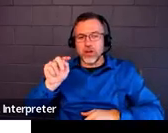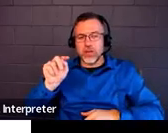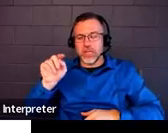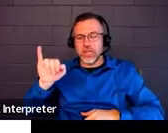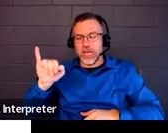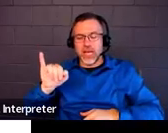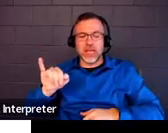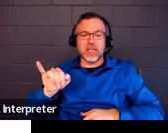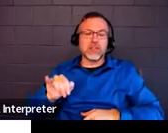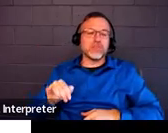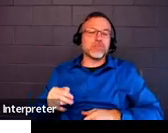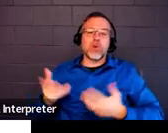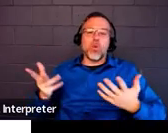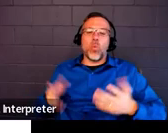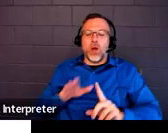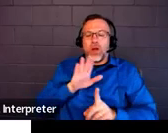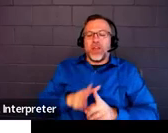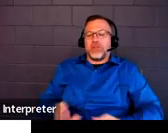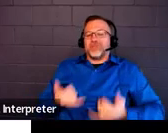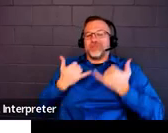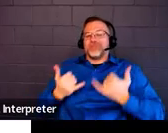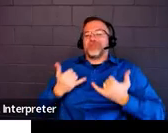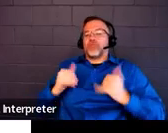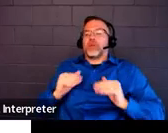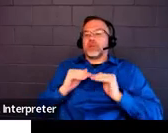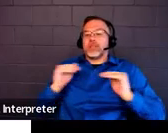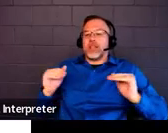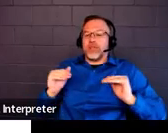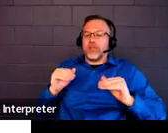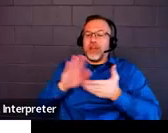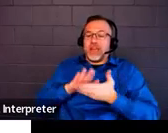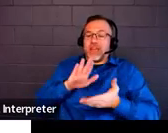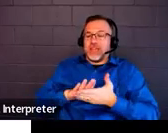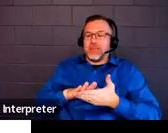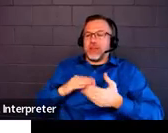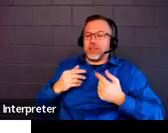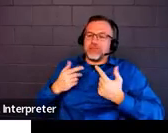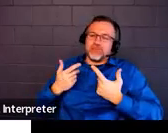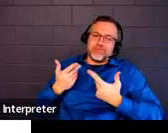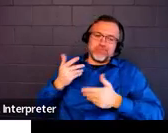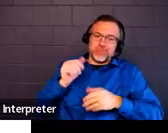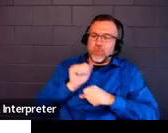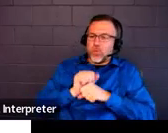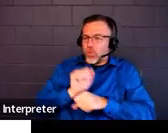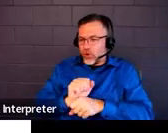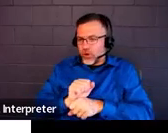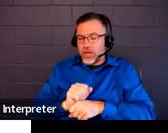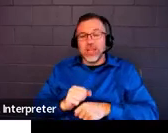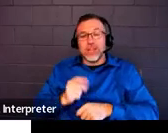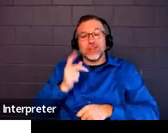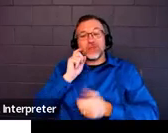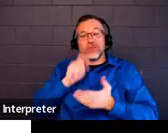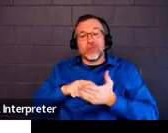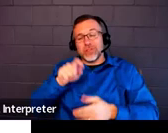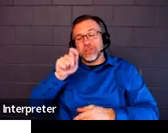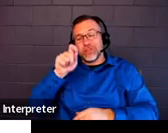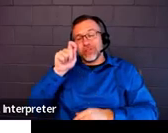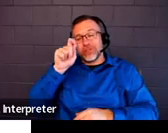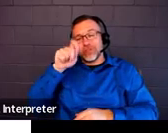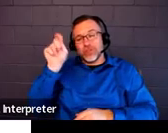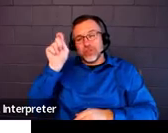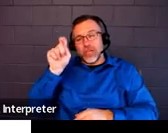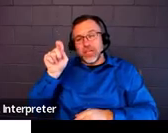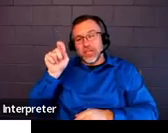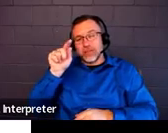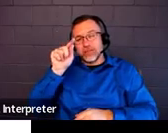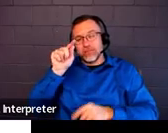academic and functional performance. So again, you can see that there are checkboxes there with